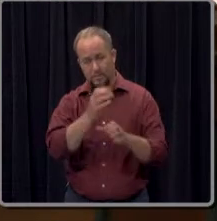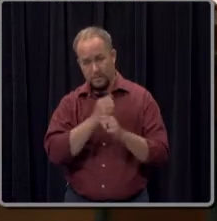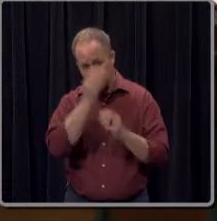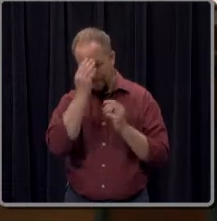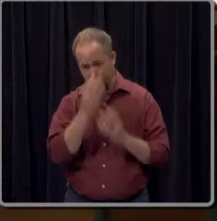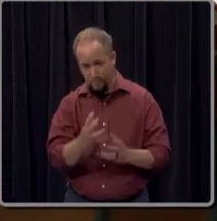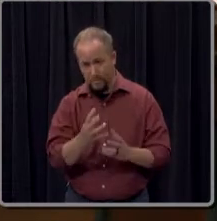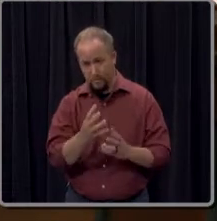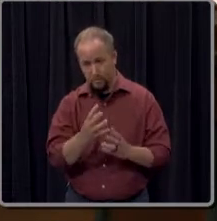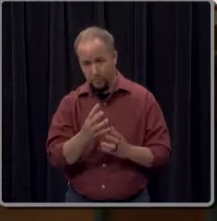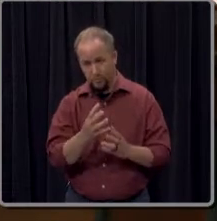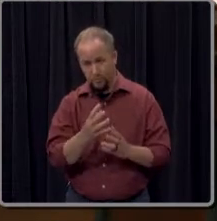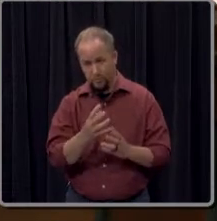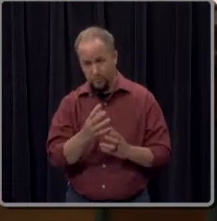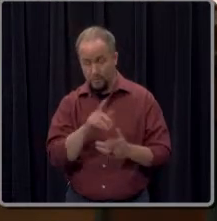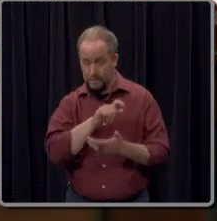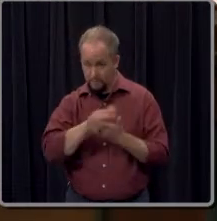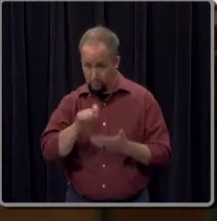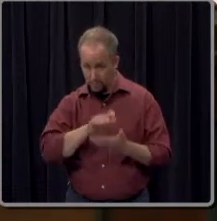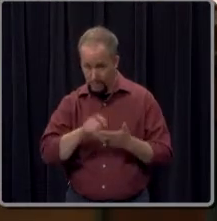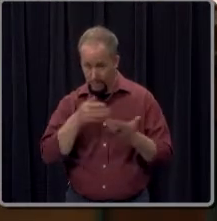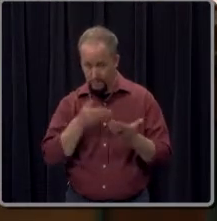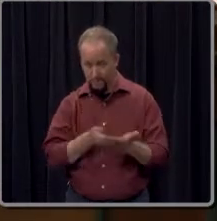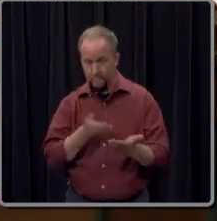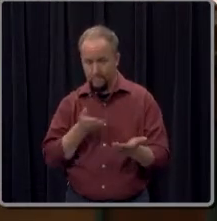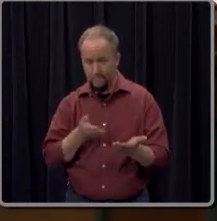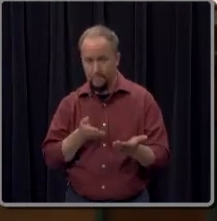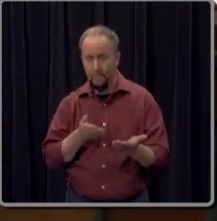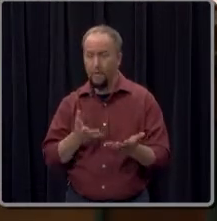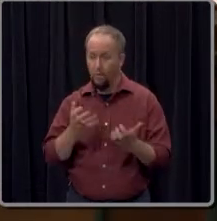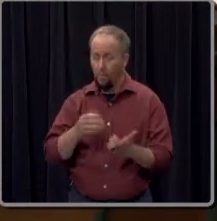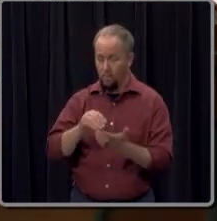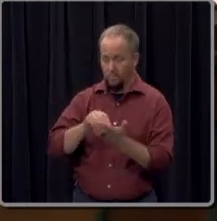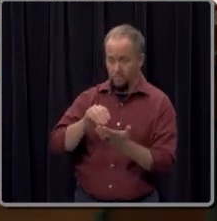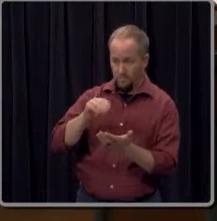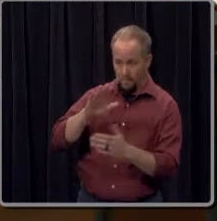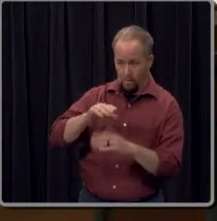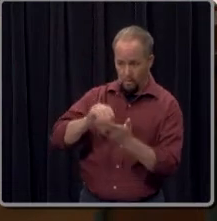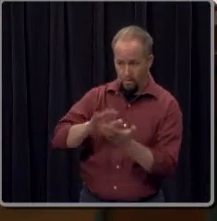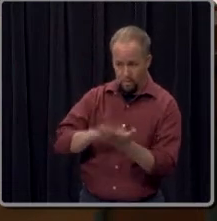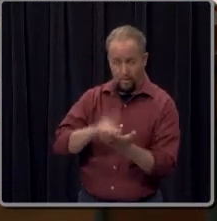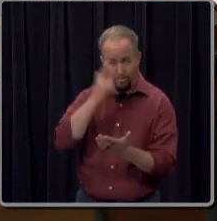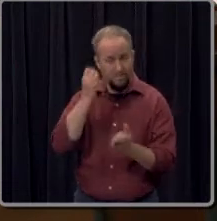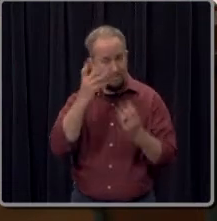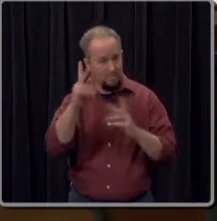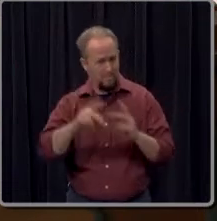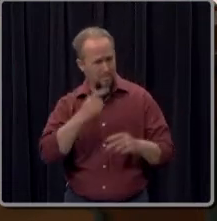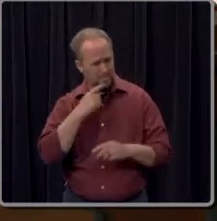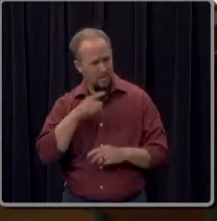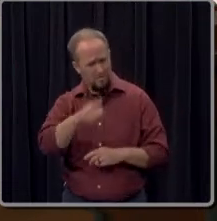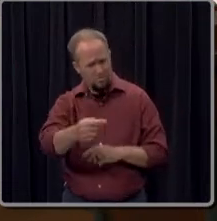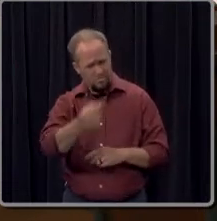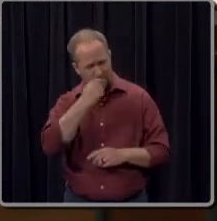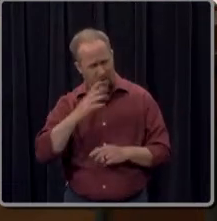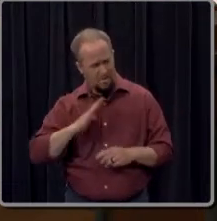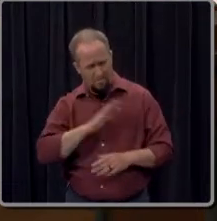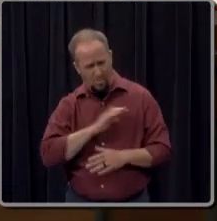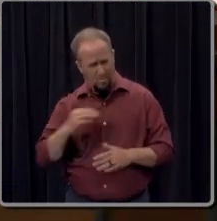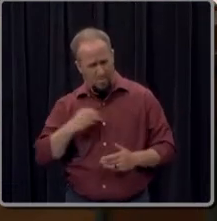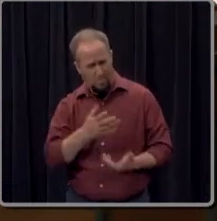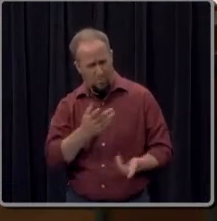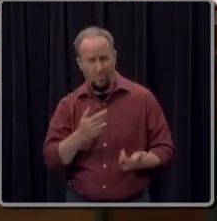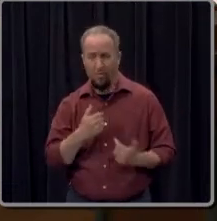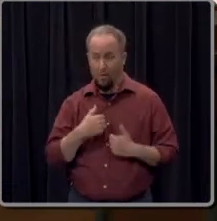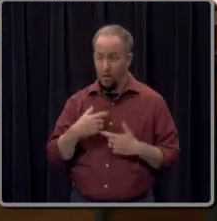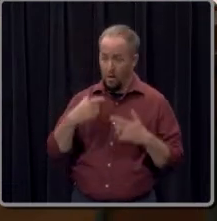information in writing. I want to be on the record because a lot of people said, you suck as a board member. And